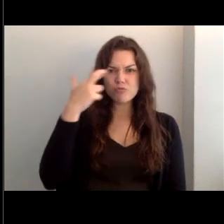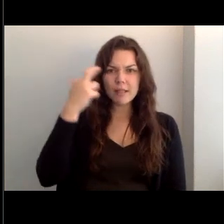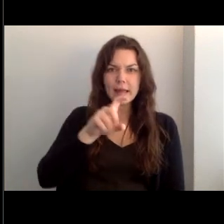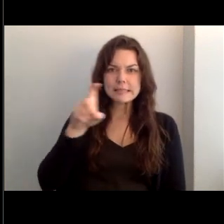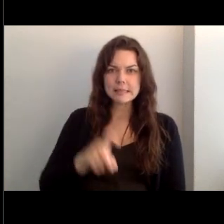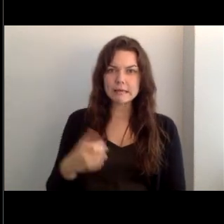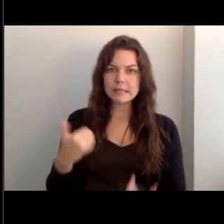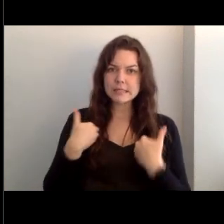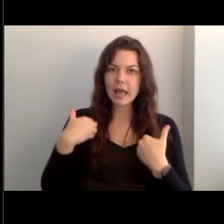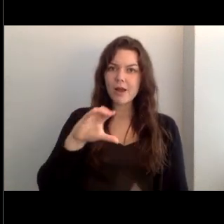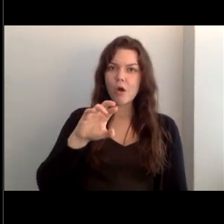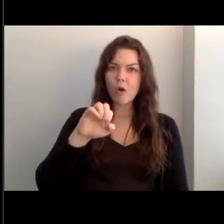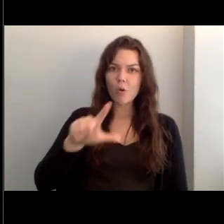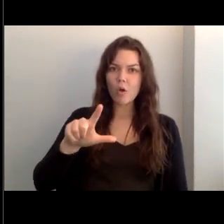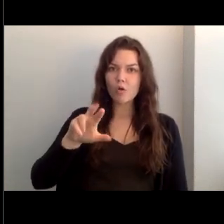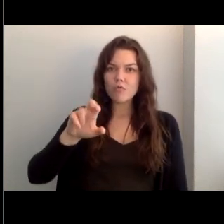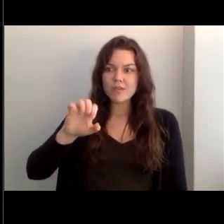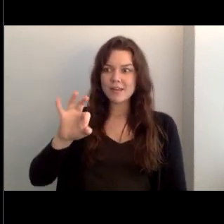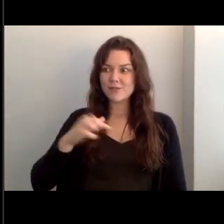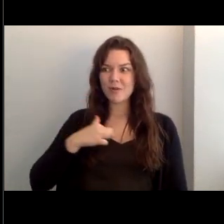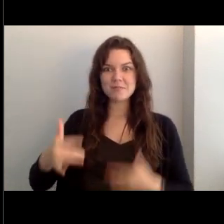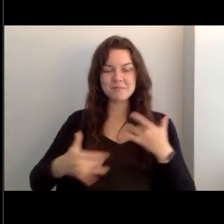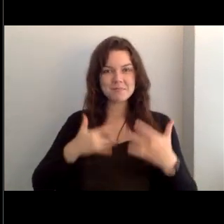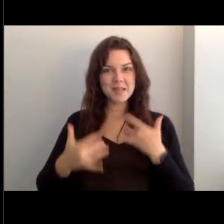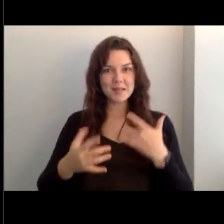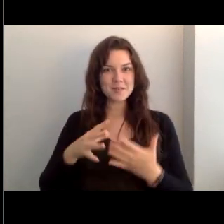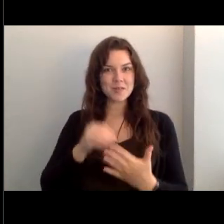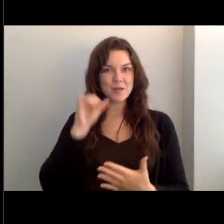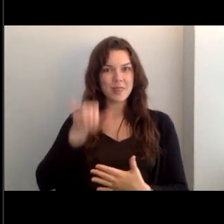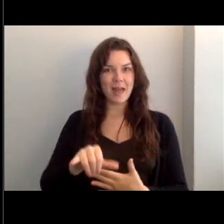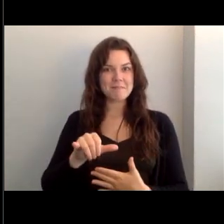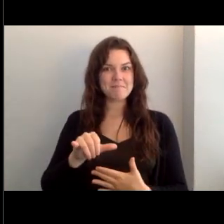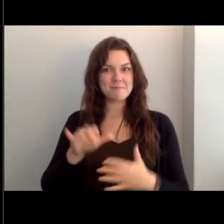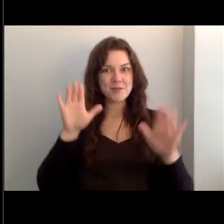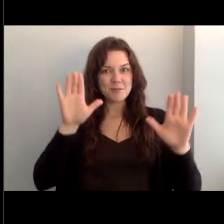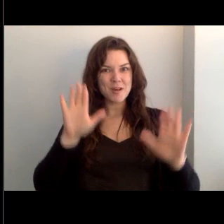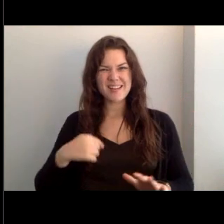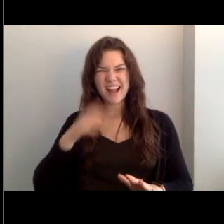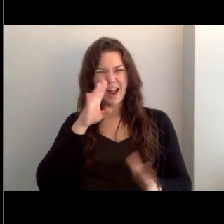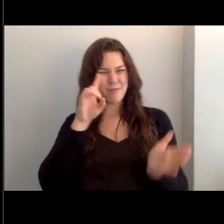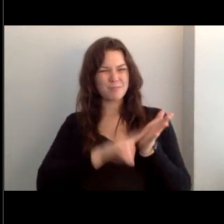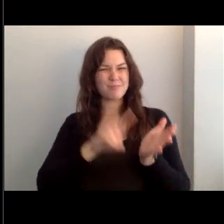was very excited to learn that. And I'm going to learn more about the animals there